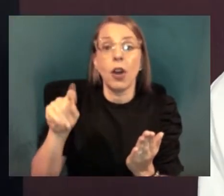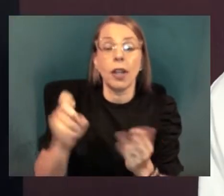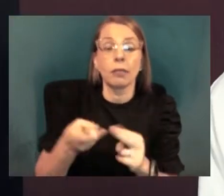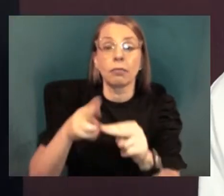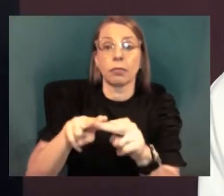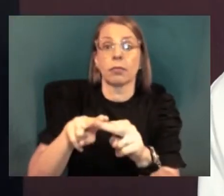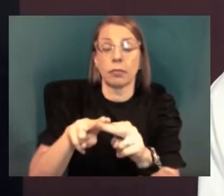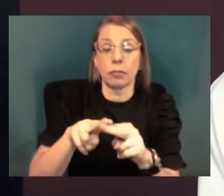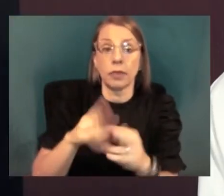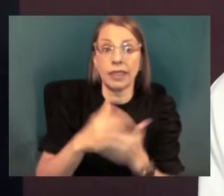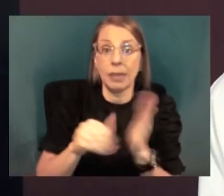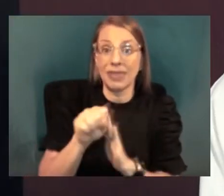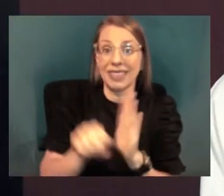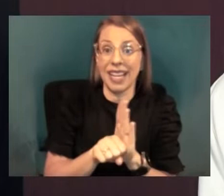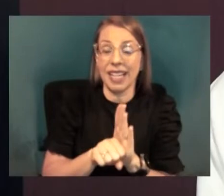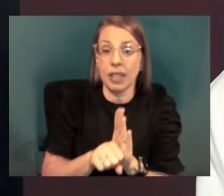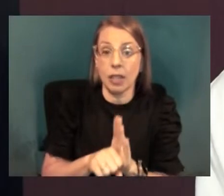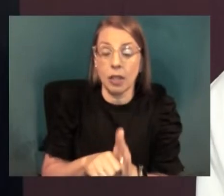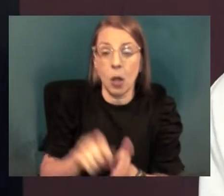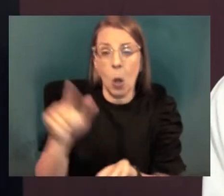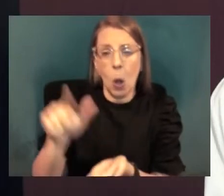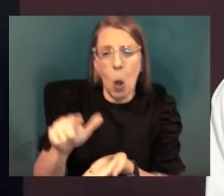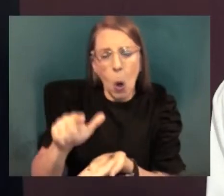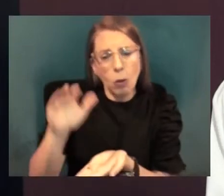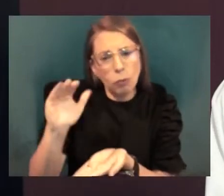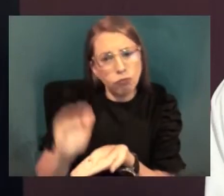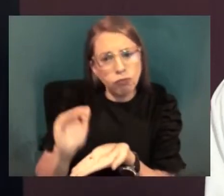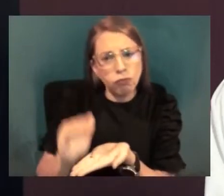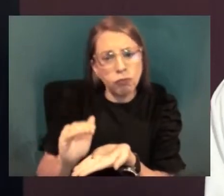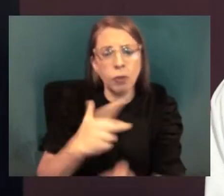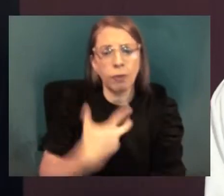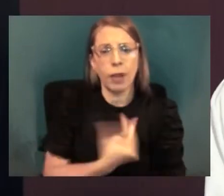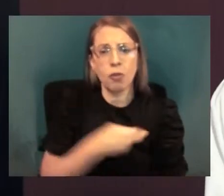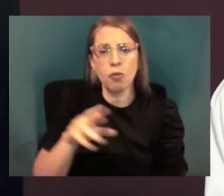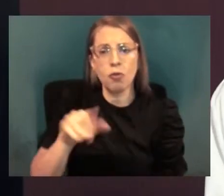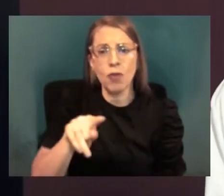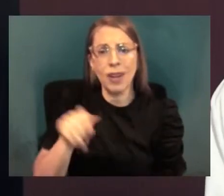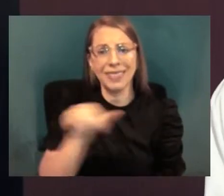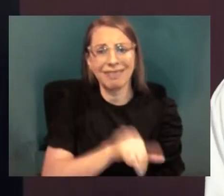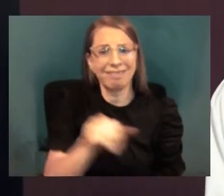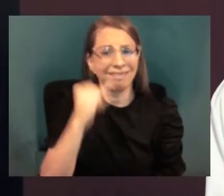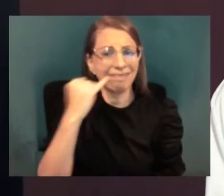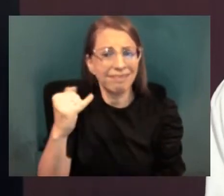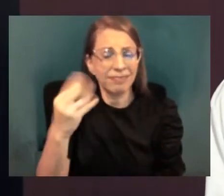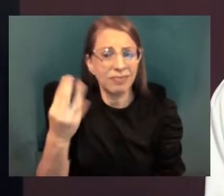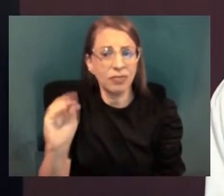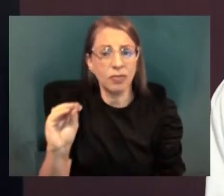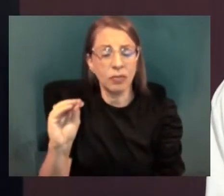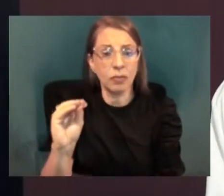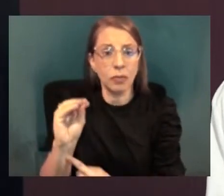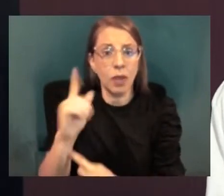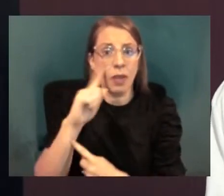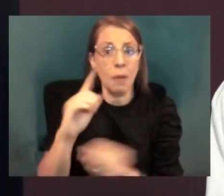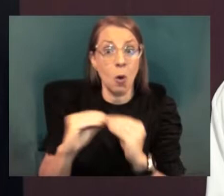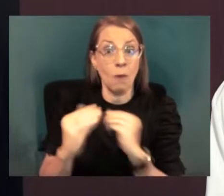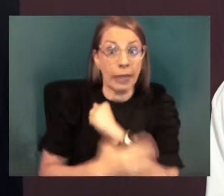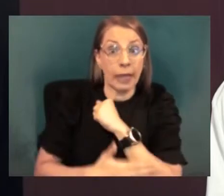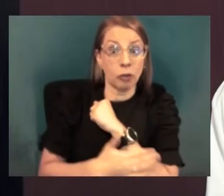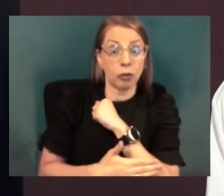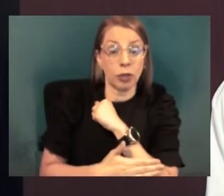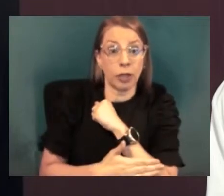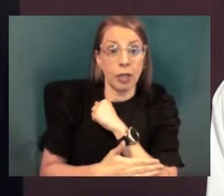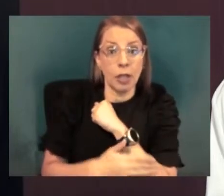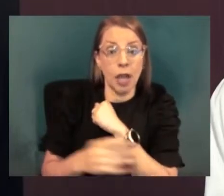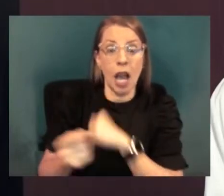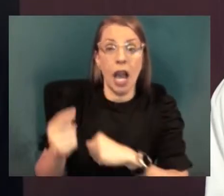with very low vaccination rates, like Missouri, may have to be thought of more as a country where they're having to go back into